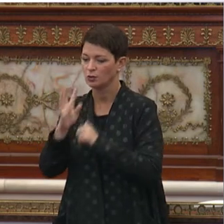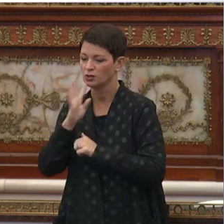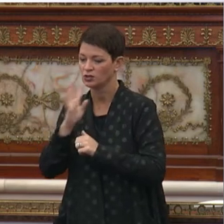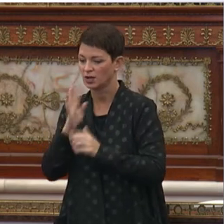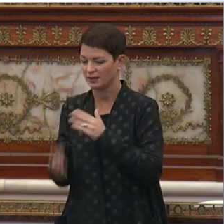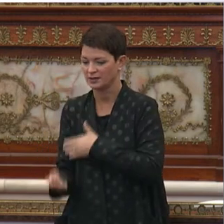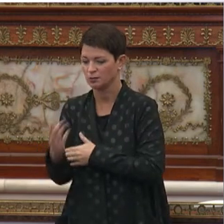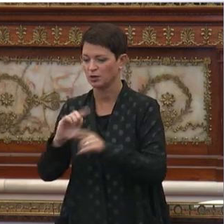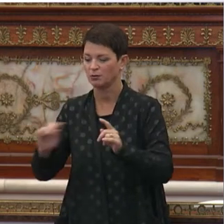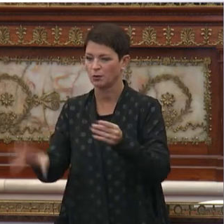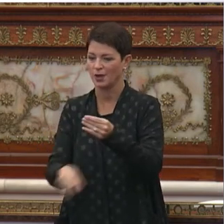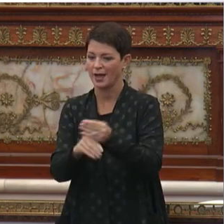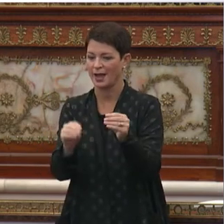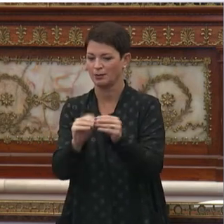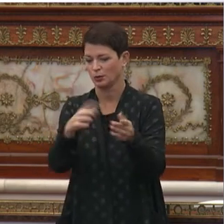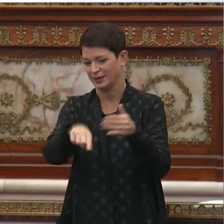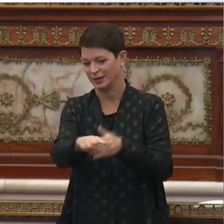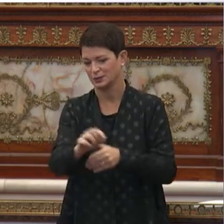next week.